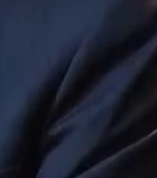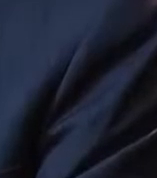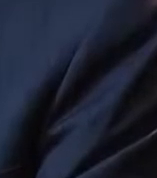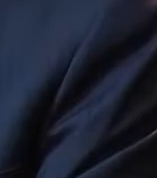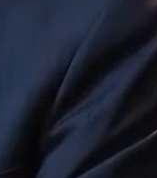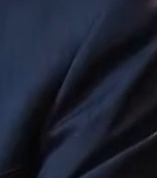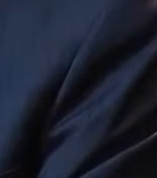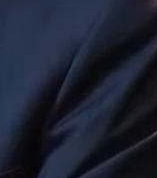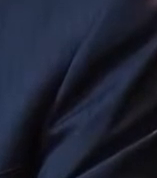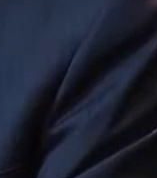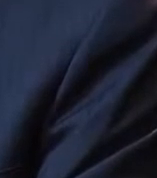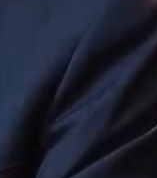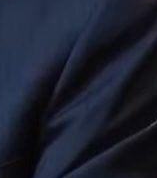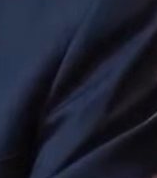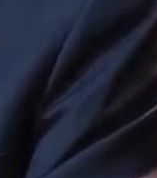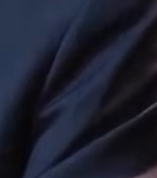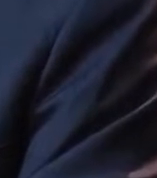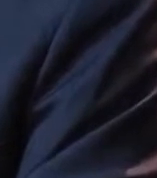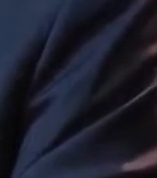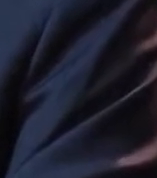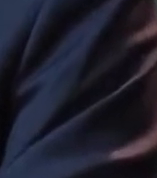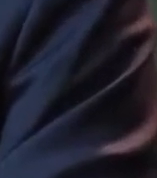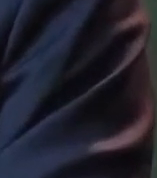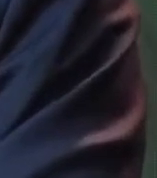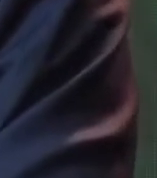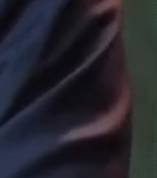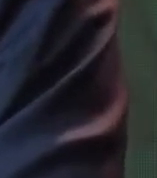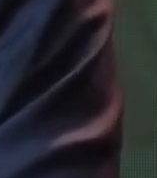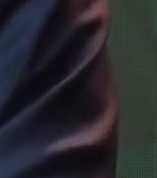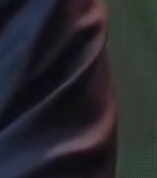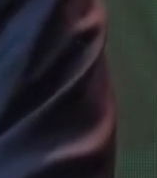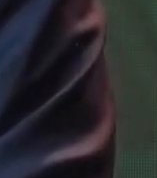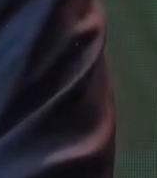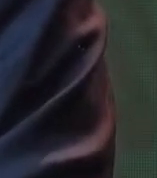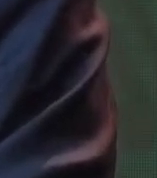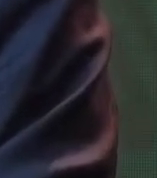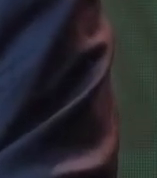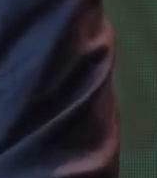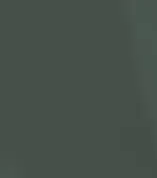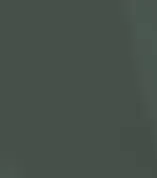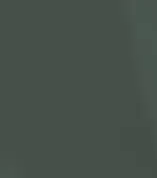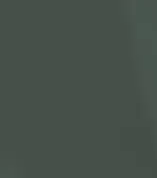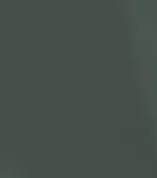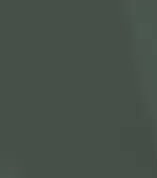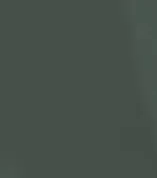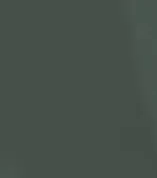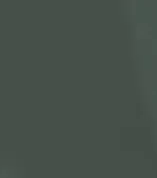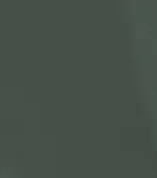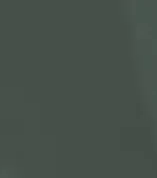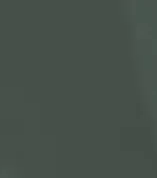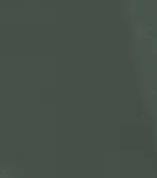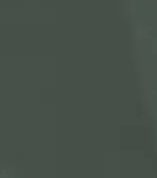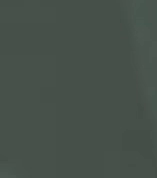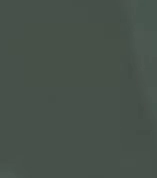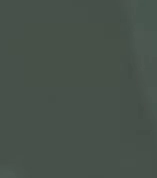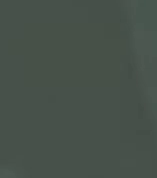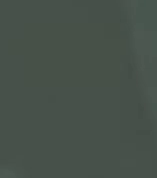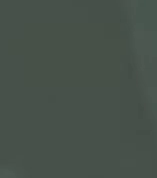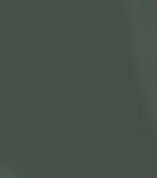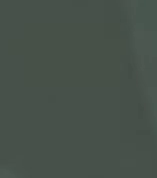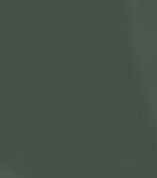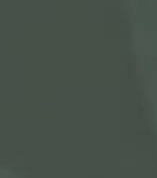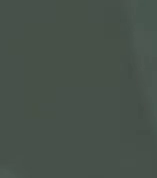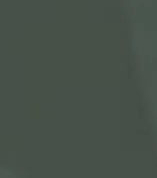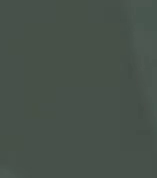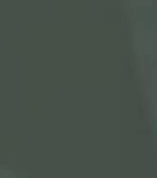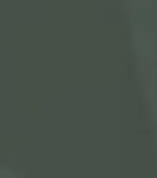have albergues, protection se for están migrants, dando opciones hostels, de empleo, tanto en el options sur for como en job el norte on the del